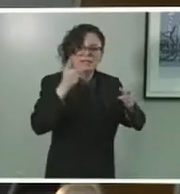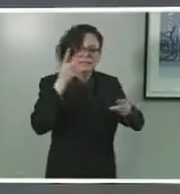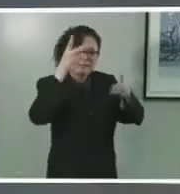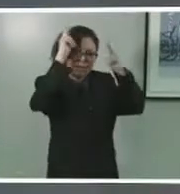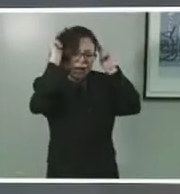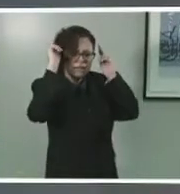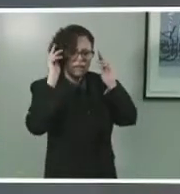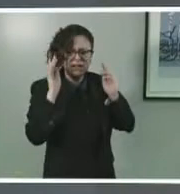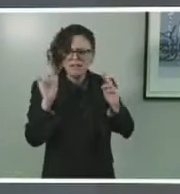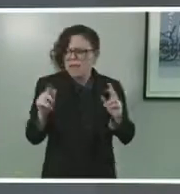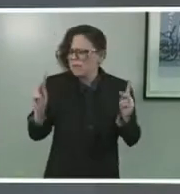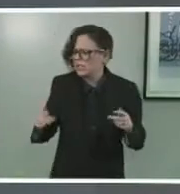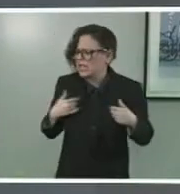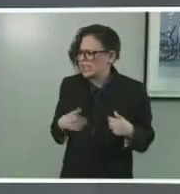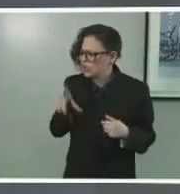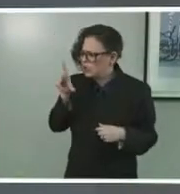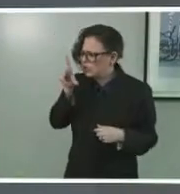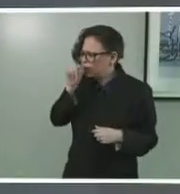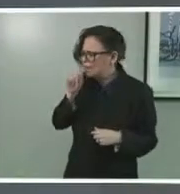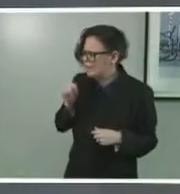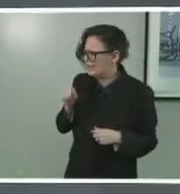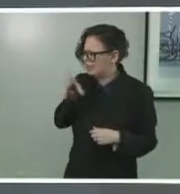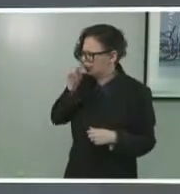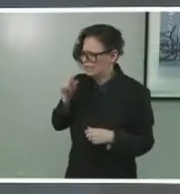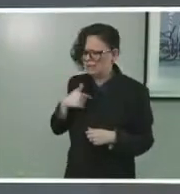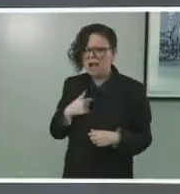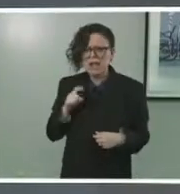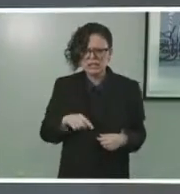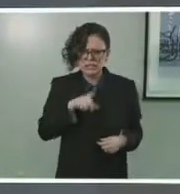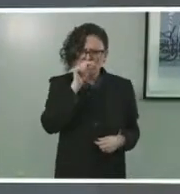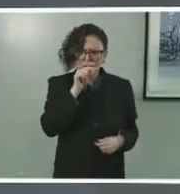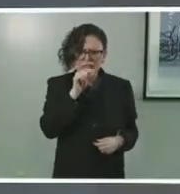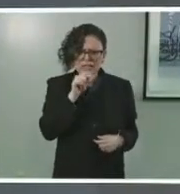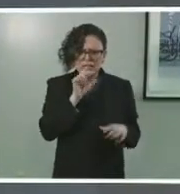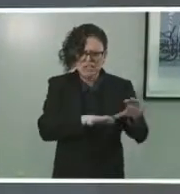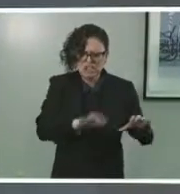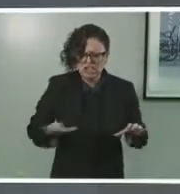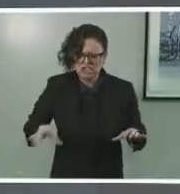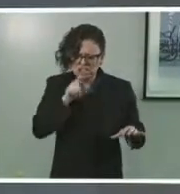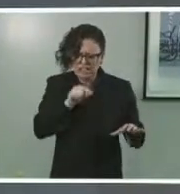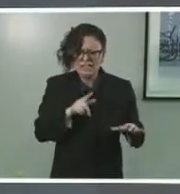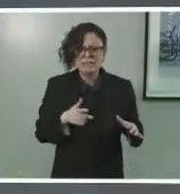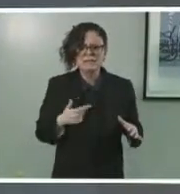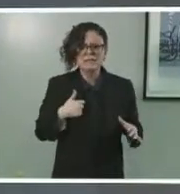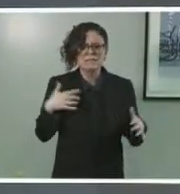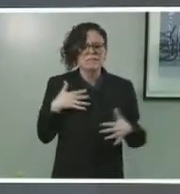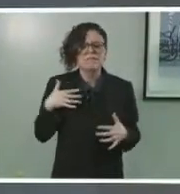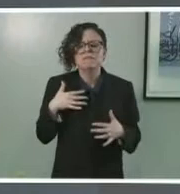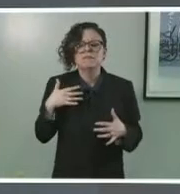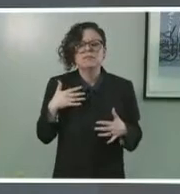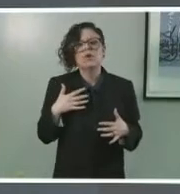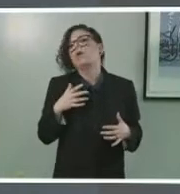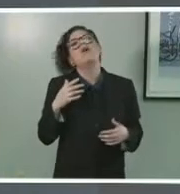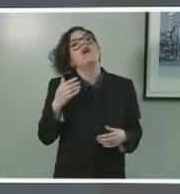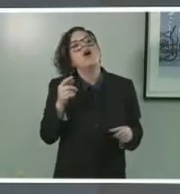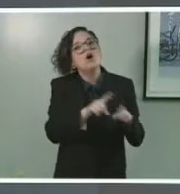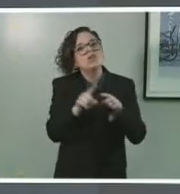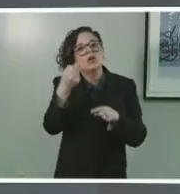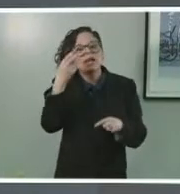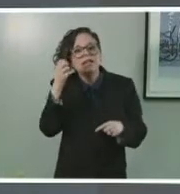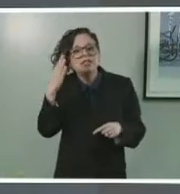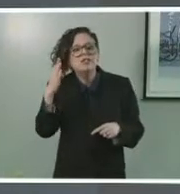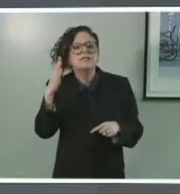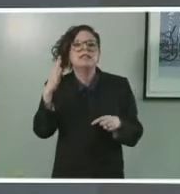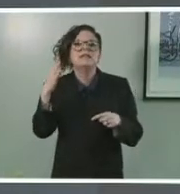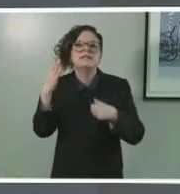have 20 packs of chicken? Do I need to get 20 packs of chicken? You've had grocery chains like H-E-B tell us all the time